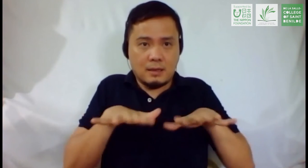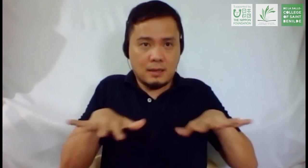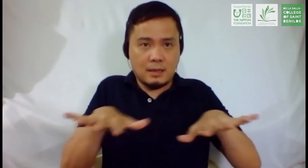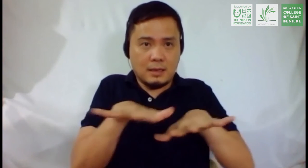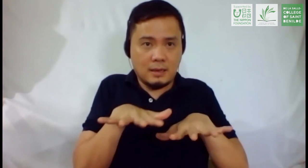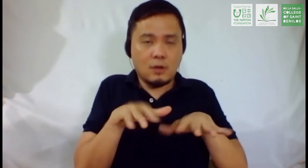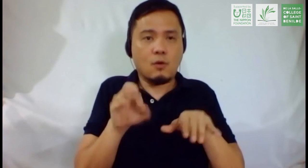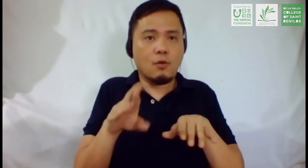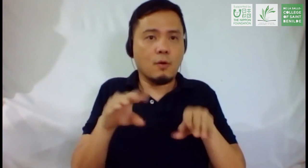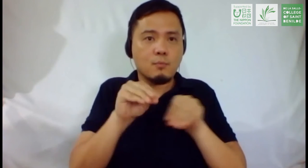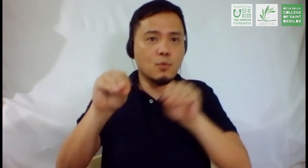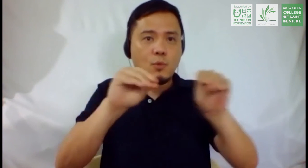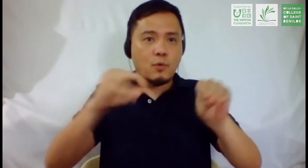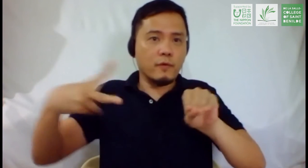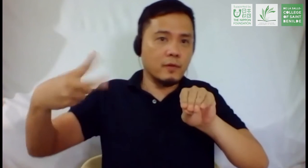moving?